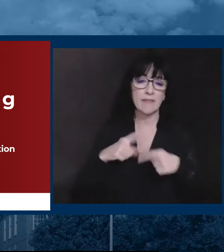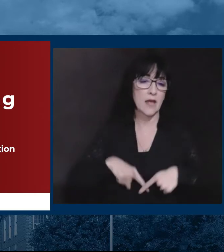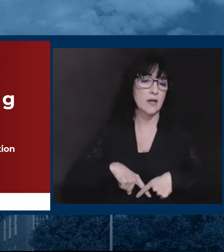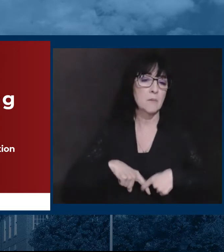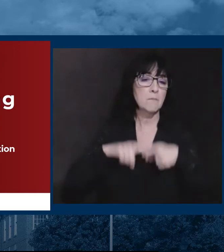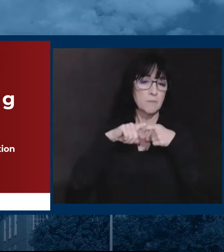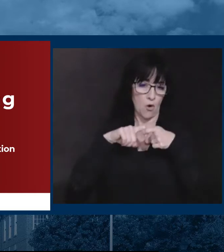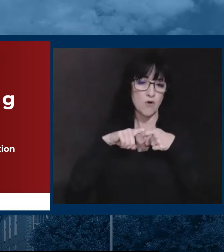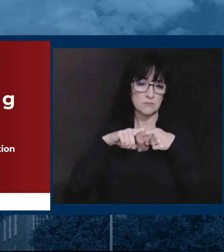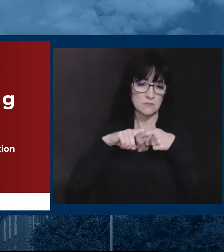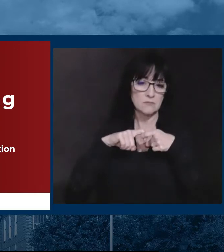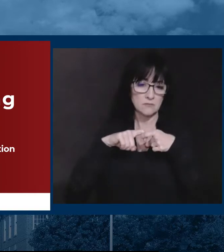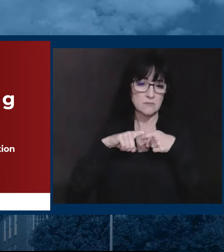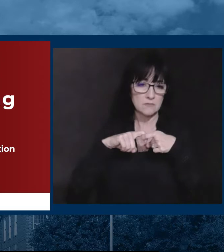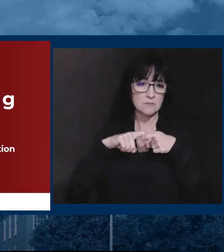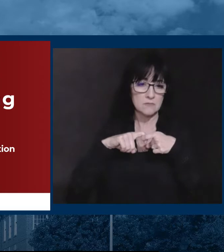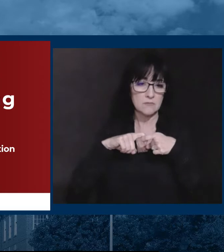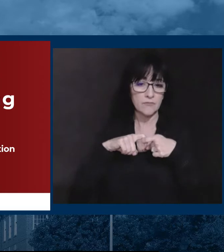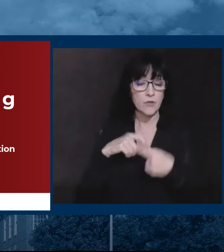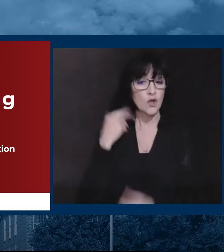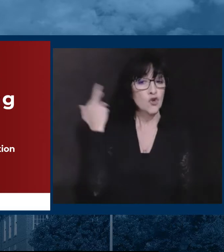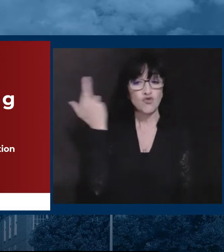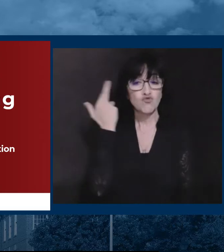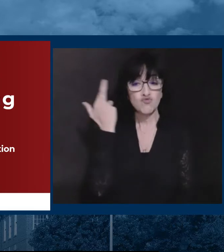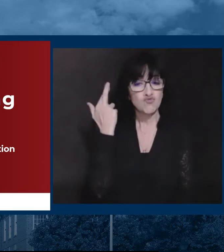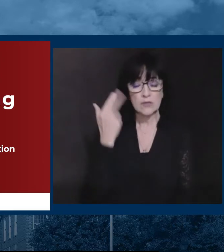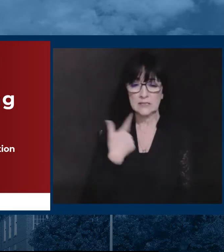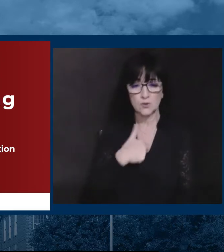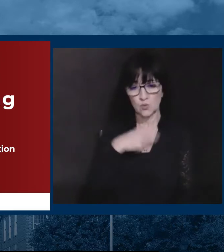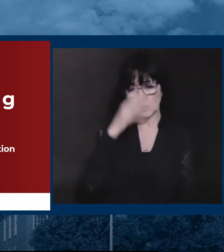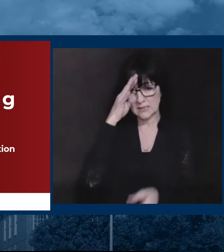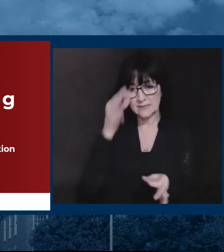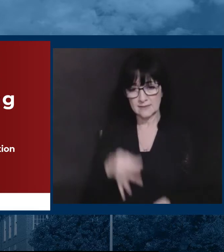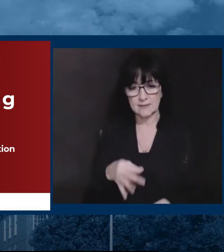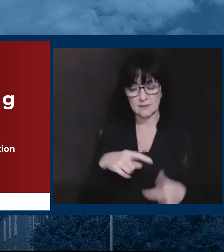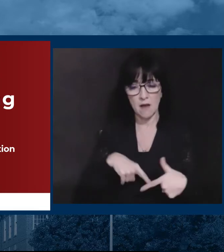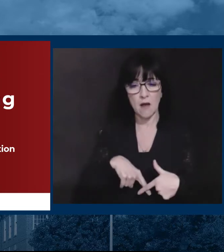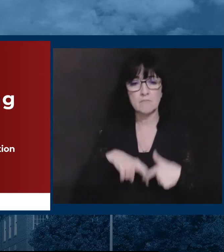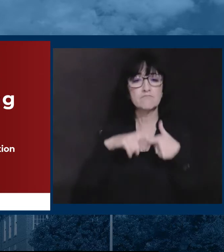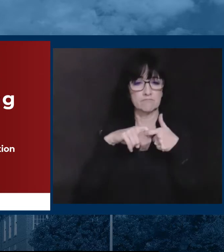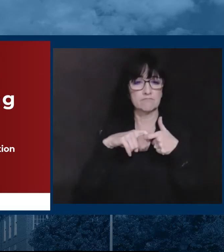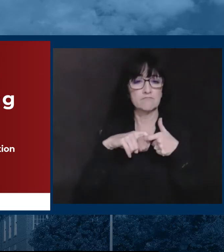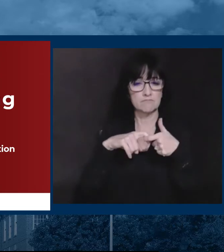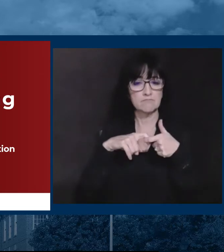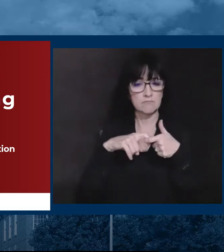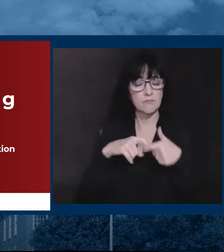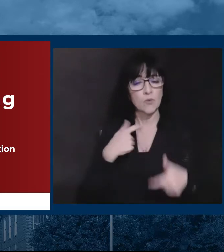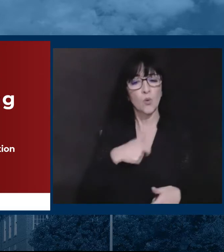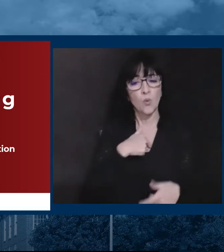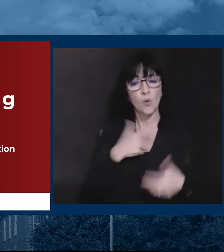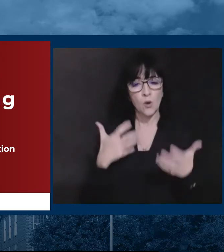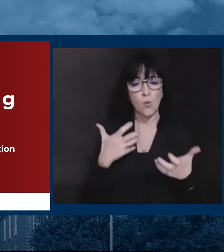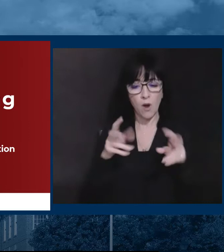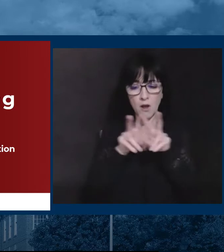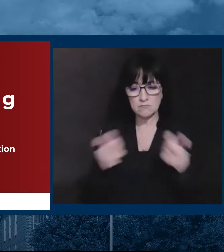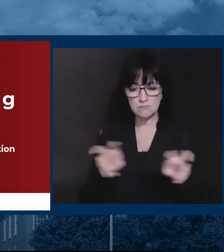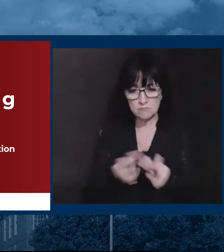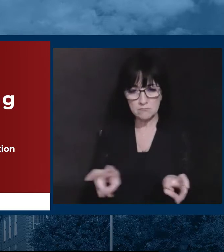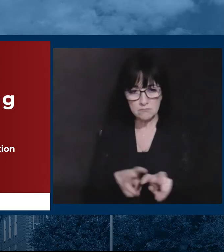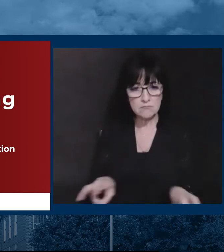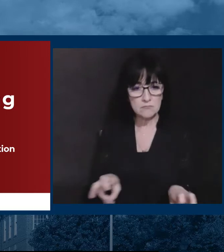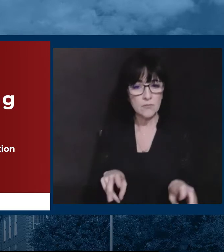We wanted, for a variety of reasons, to take a look at what was happening, but the operational matters